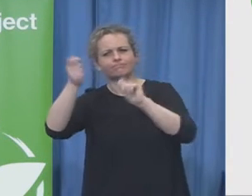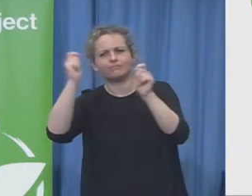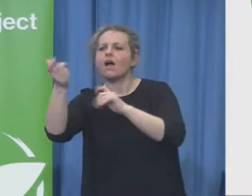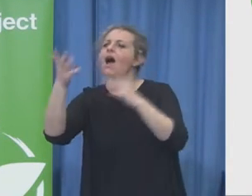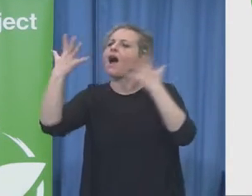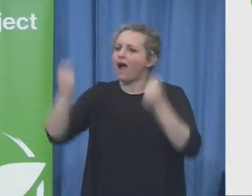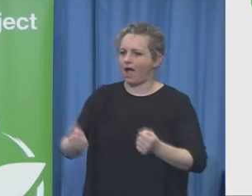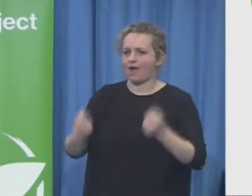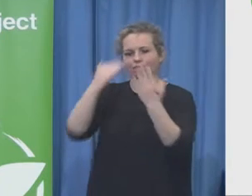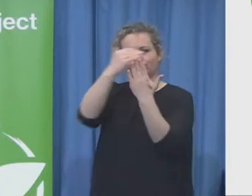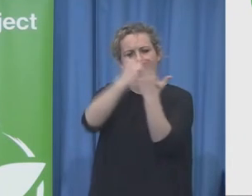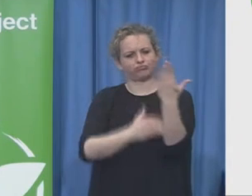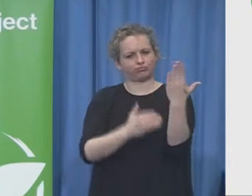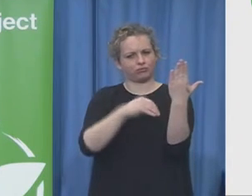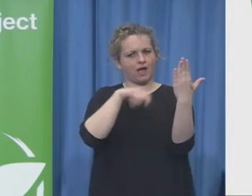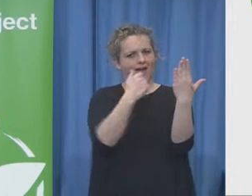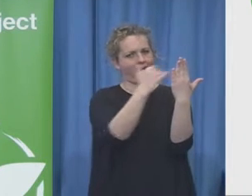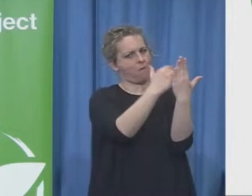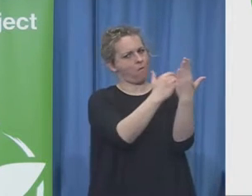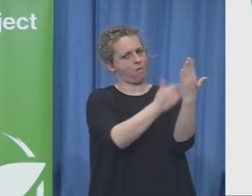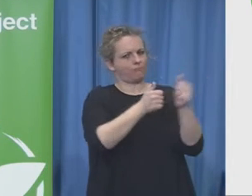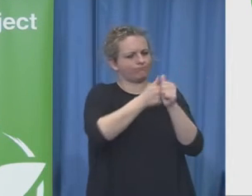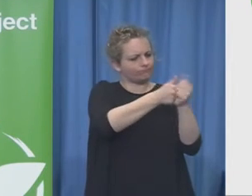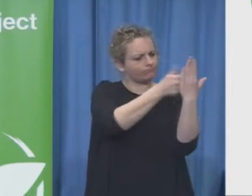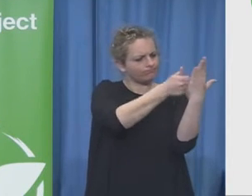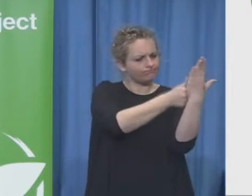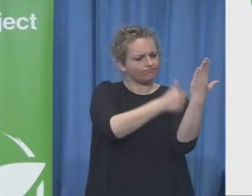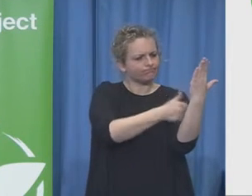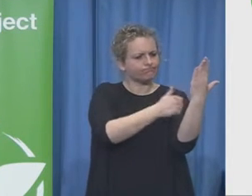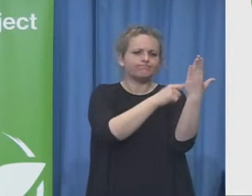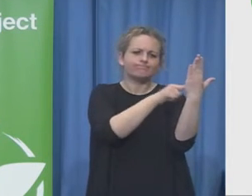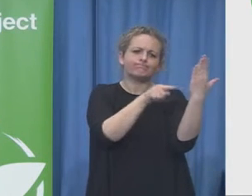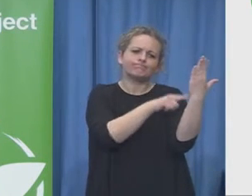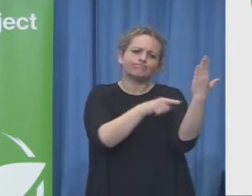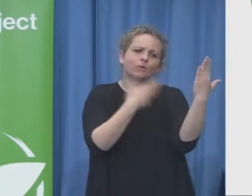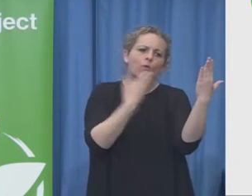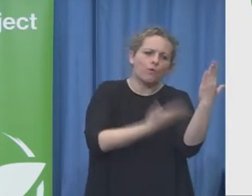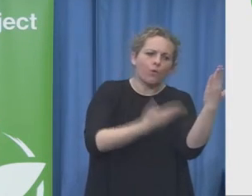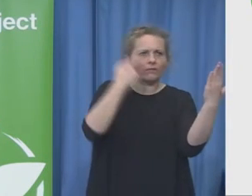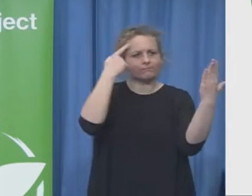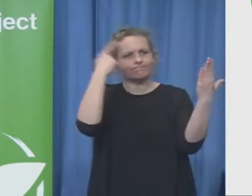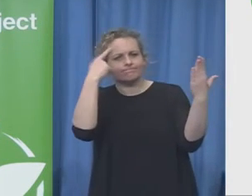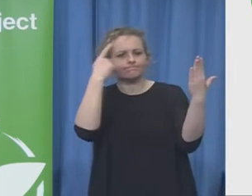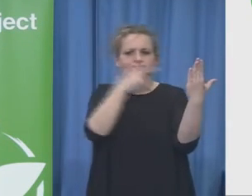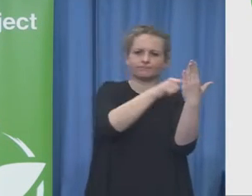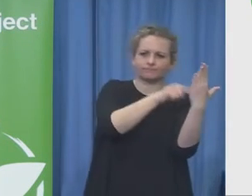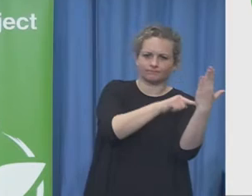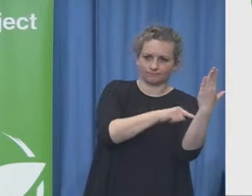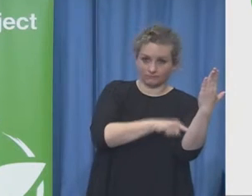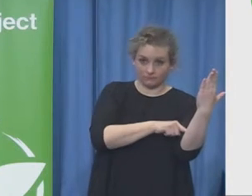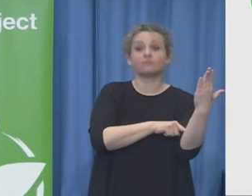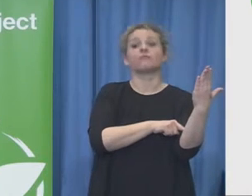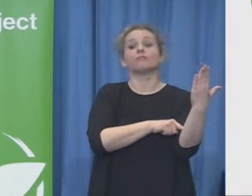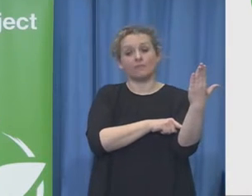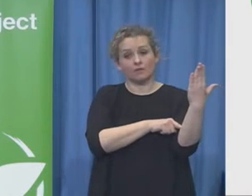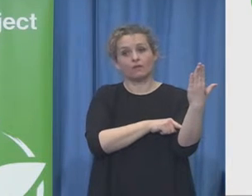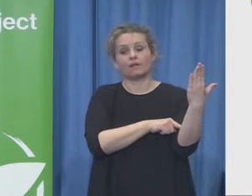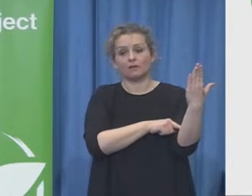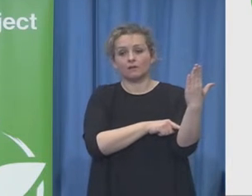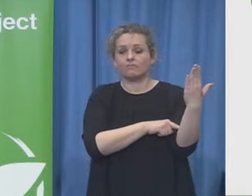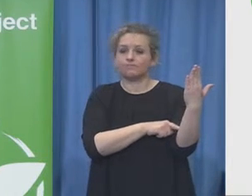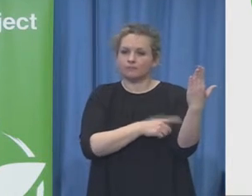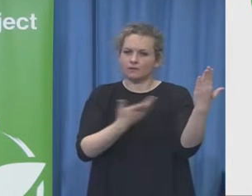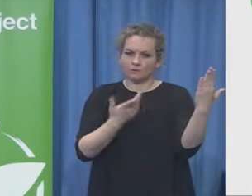and allow social change leaders to engage in an inner journey in order to be able to effect